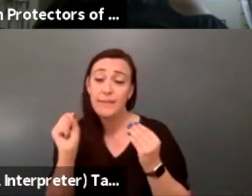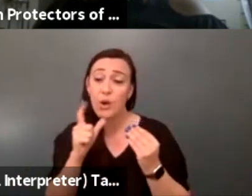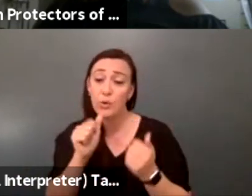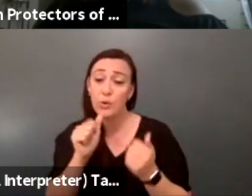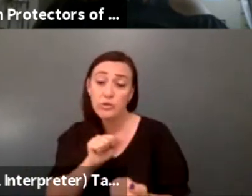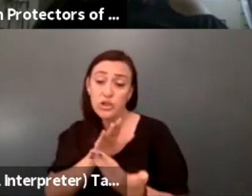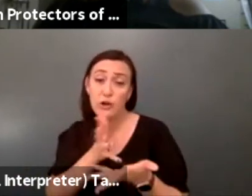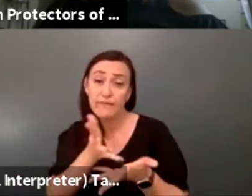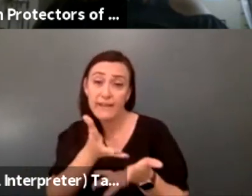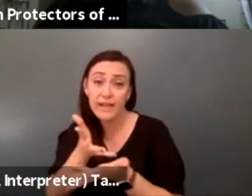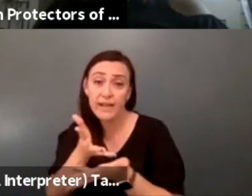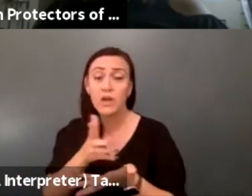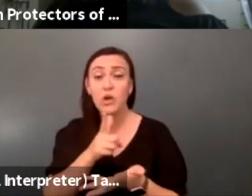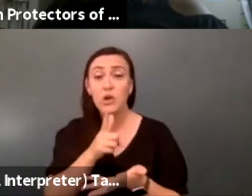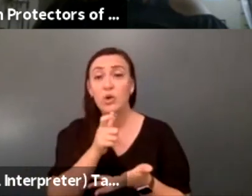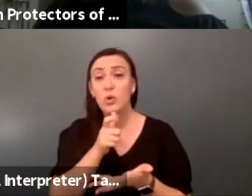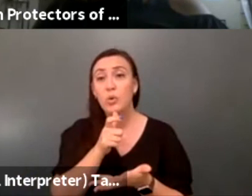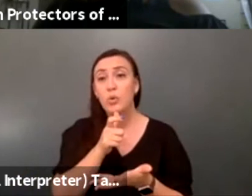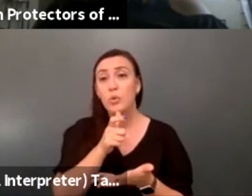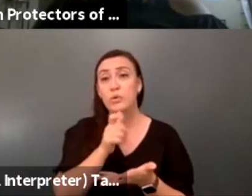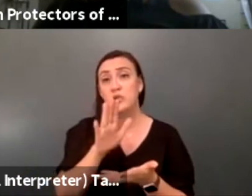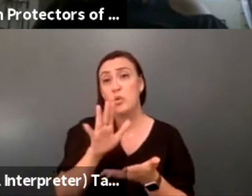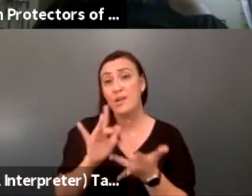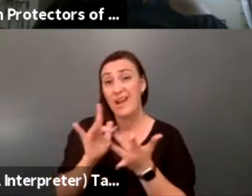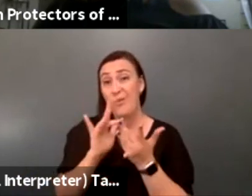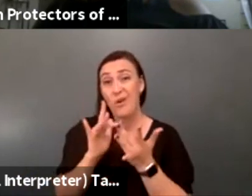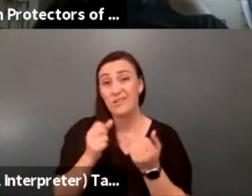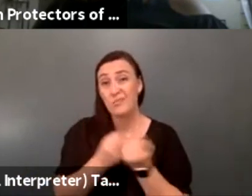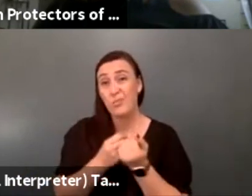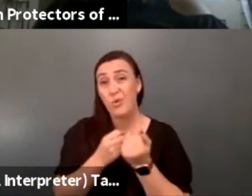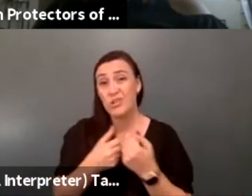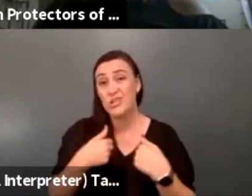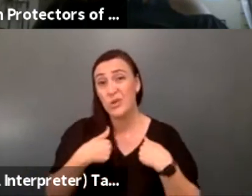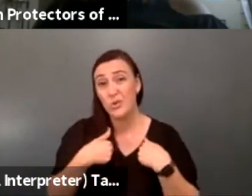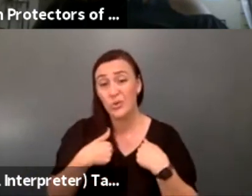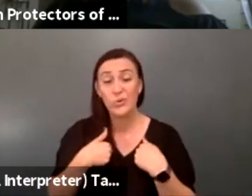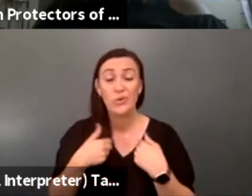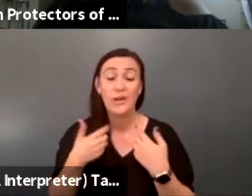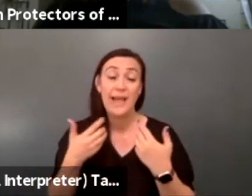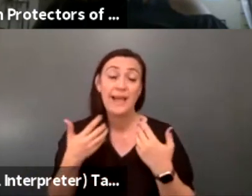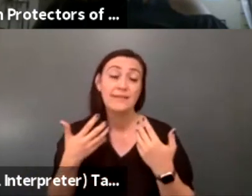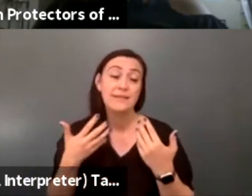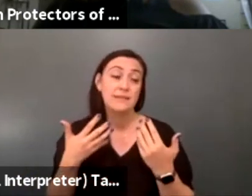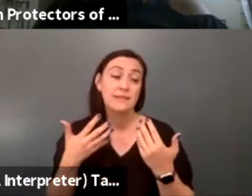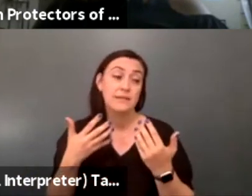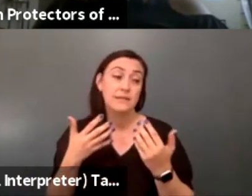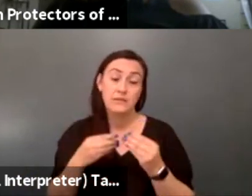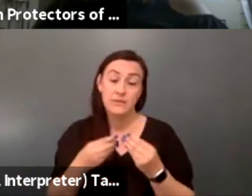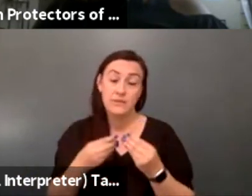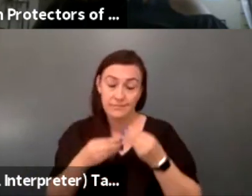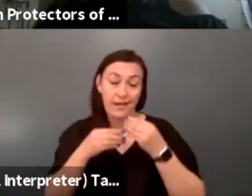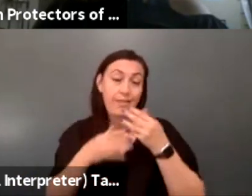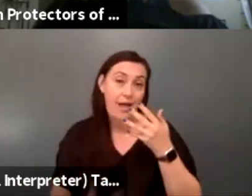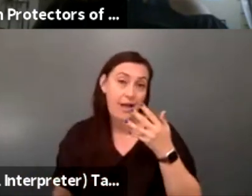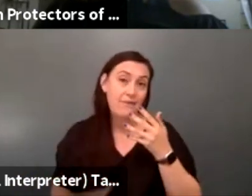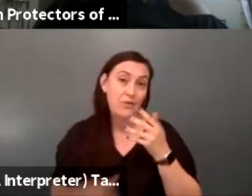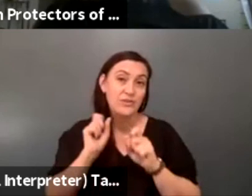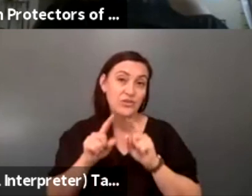who is your network that's supporting you in this journey, and kind of there's a lot of questions to work through